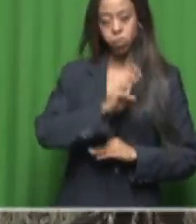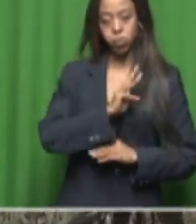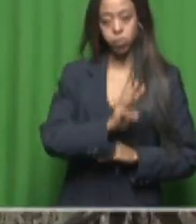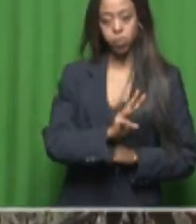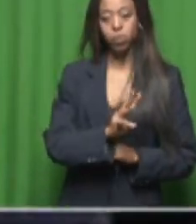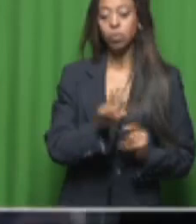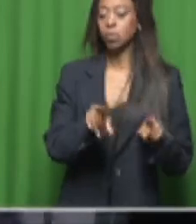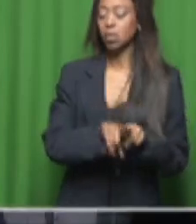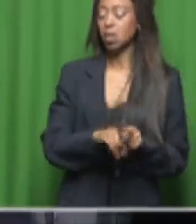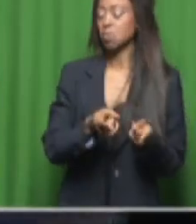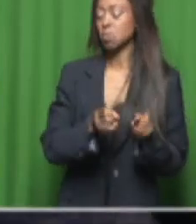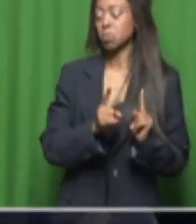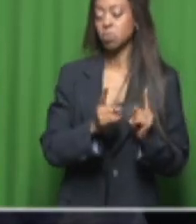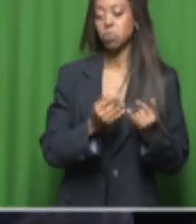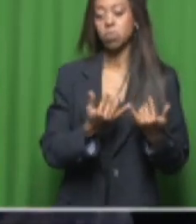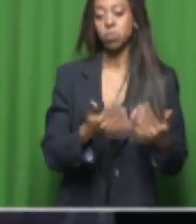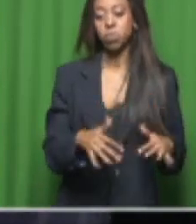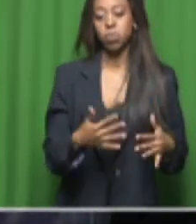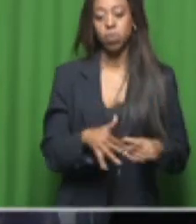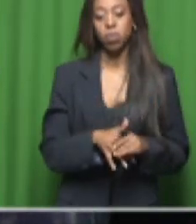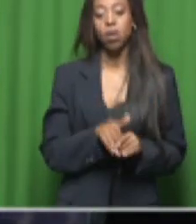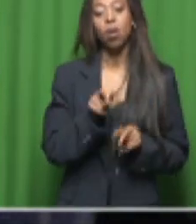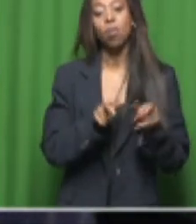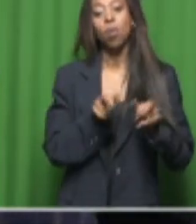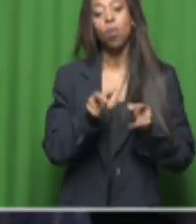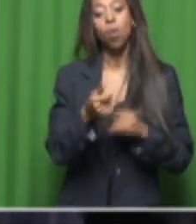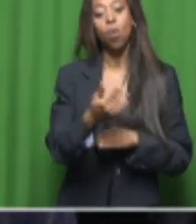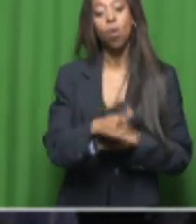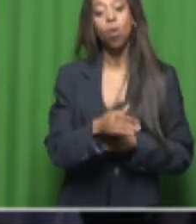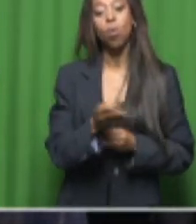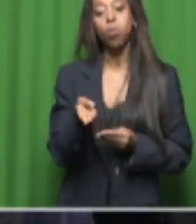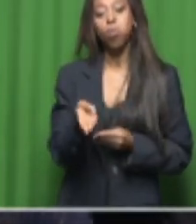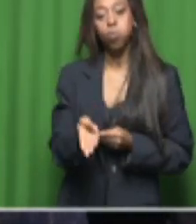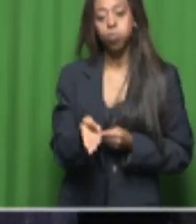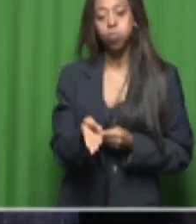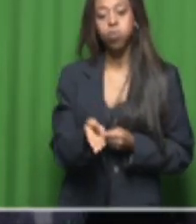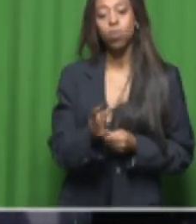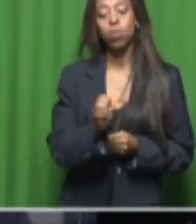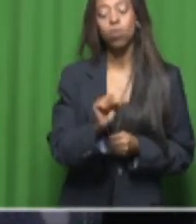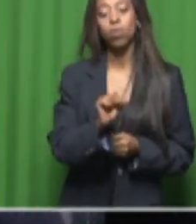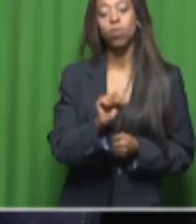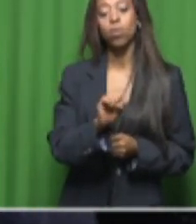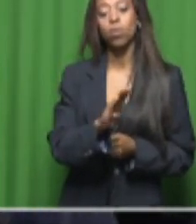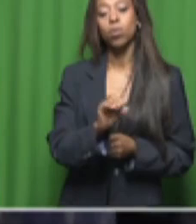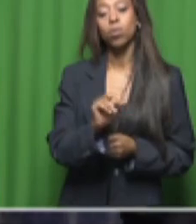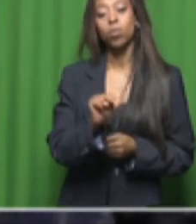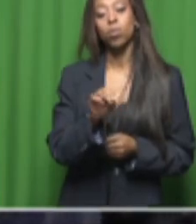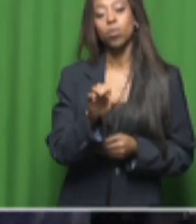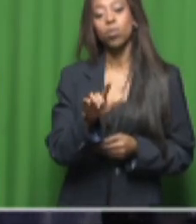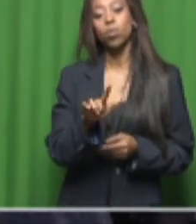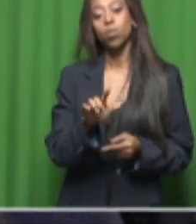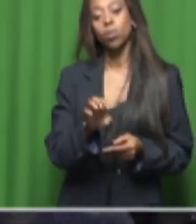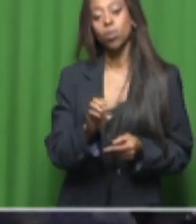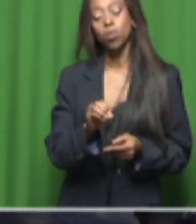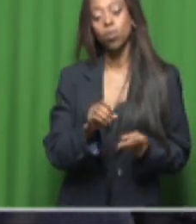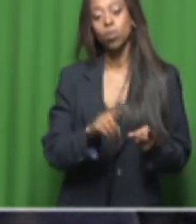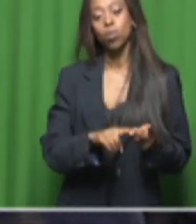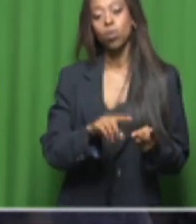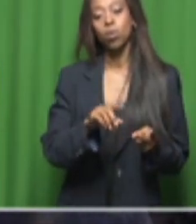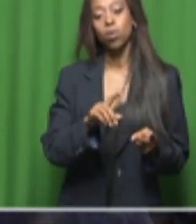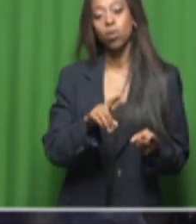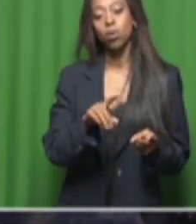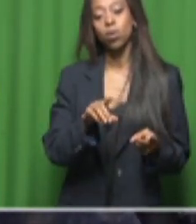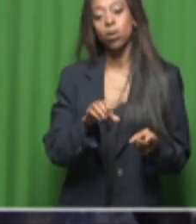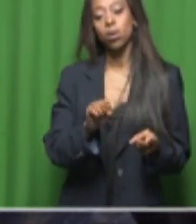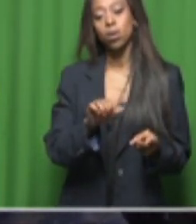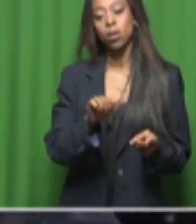too dangerous. There were people outside, actually. There were people outside, and Sibonelo and Hamen, they were still inside the house. And people were shouting to tell them, hey,